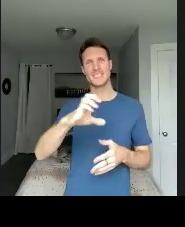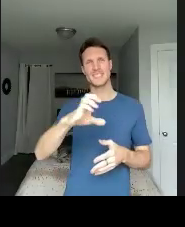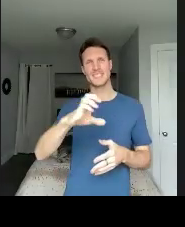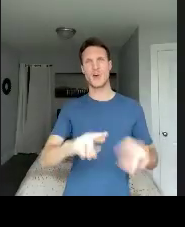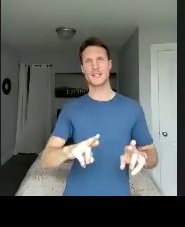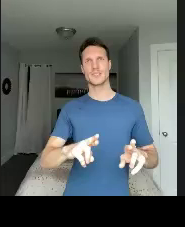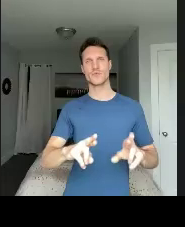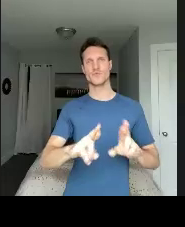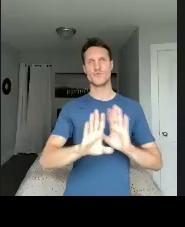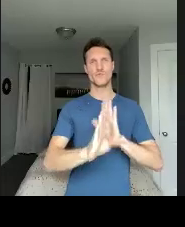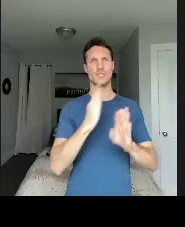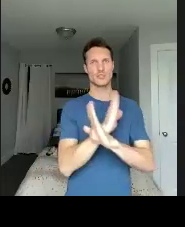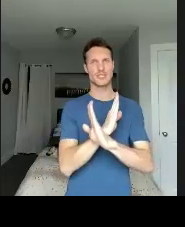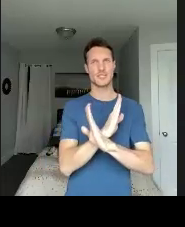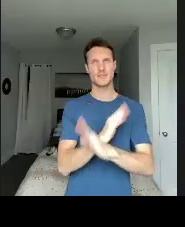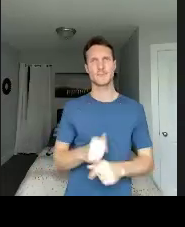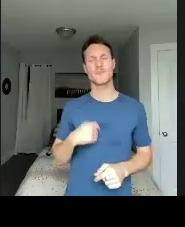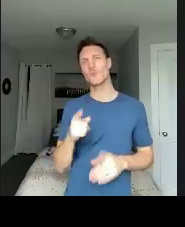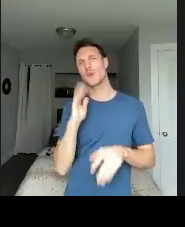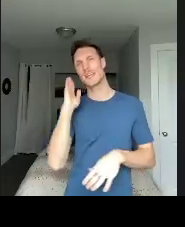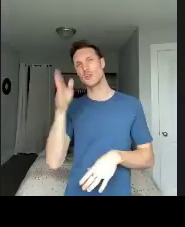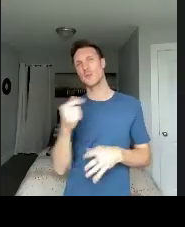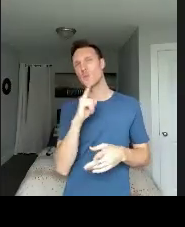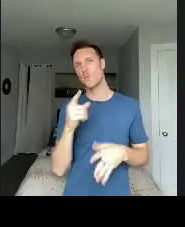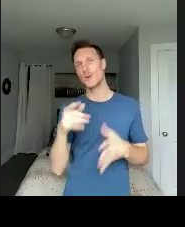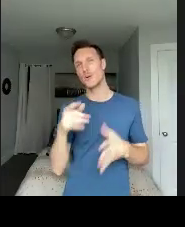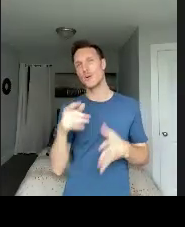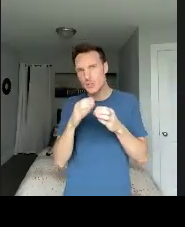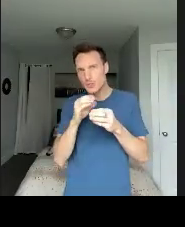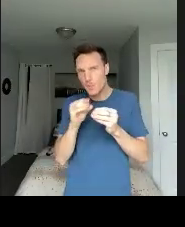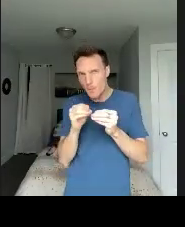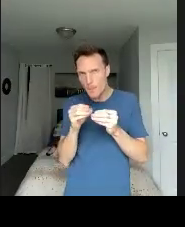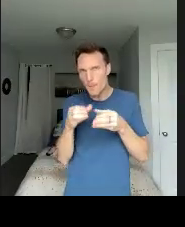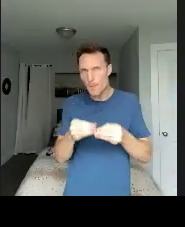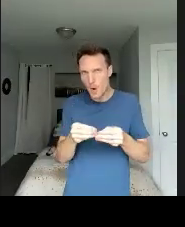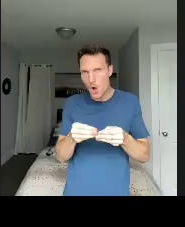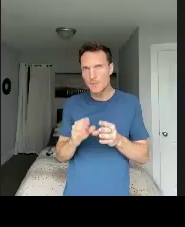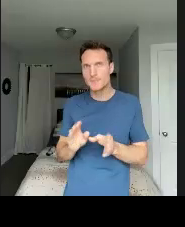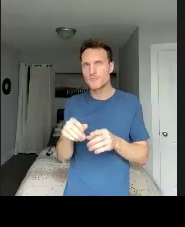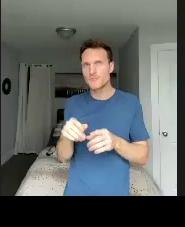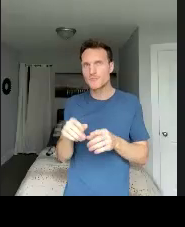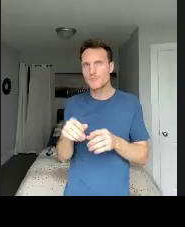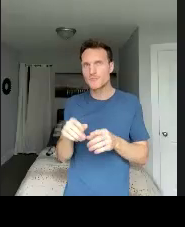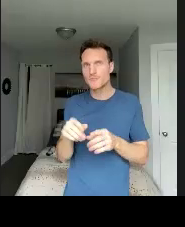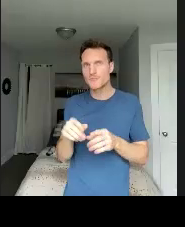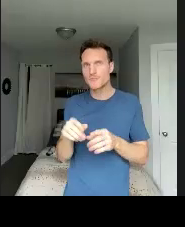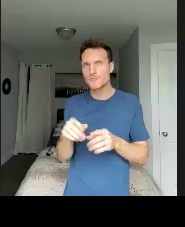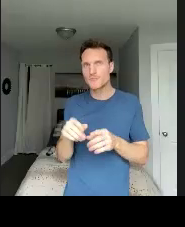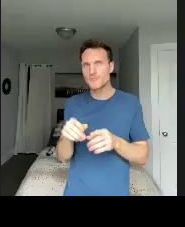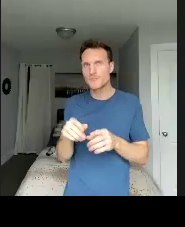Yeah, we had to go with a pretty small group, so we wanted to make sure we had some representation from kind of all